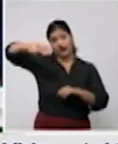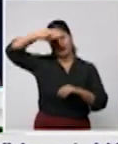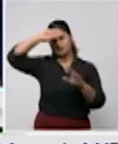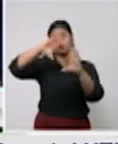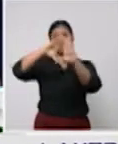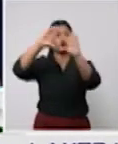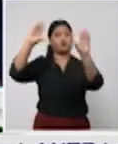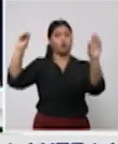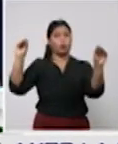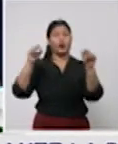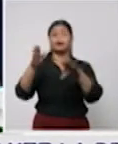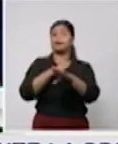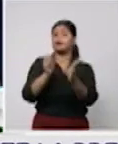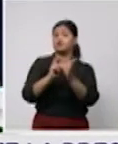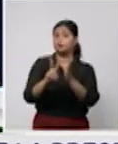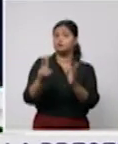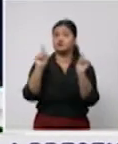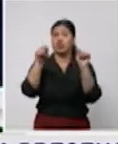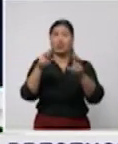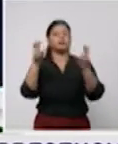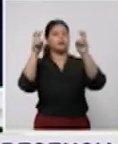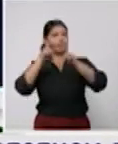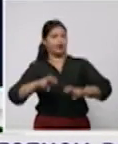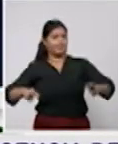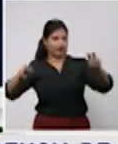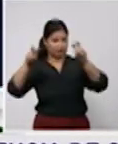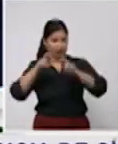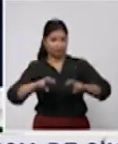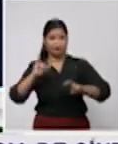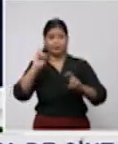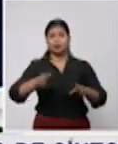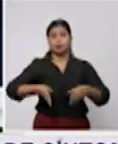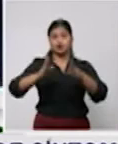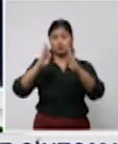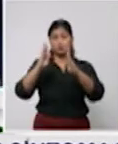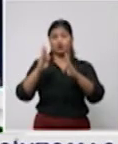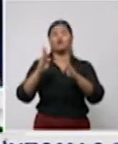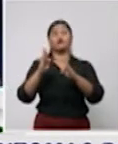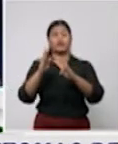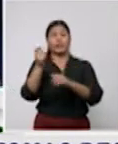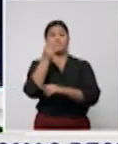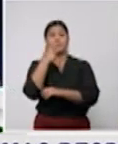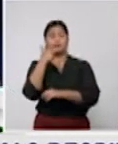1,705 were processed at the Pedro Curi Tropical Medicine Institute.